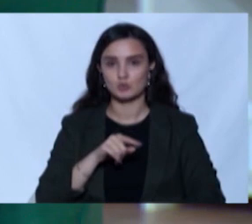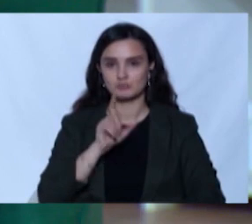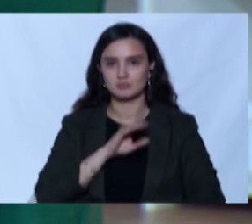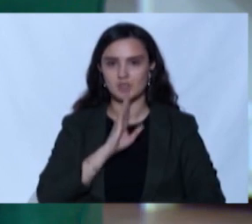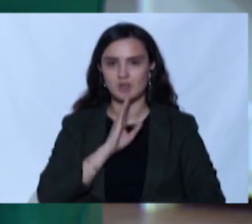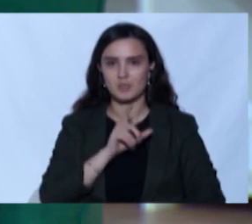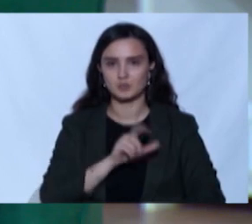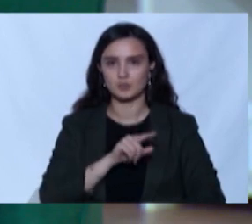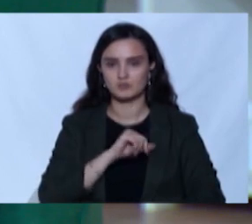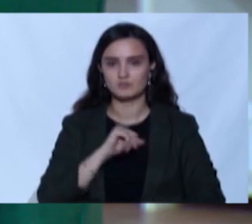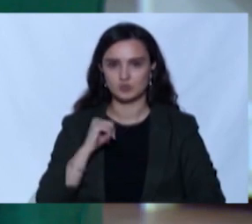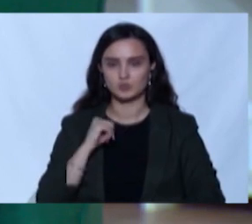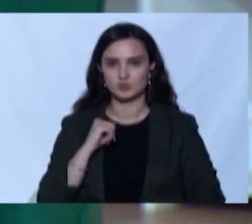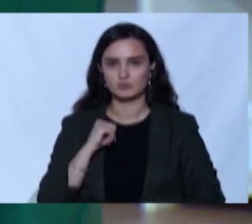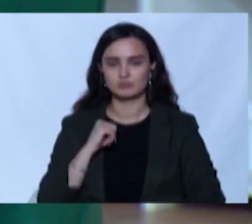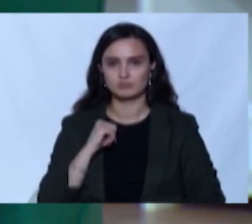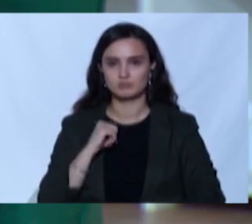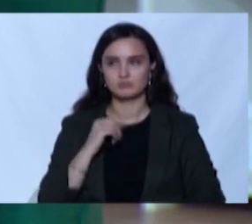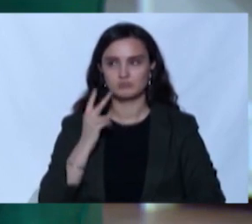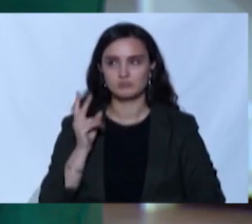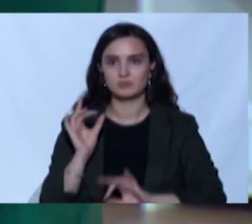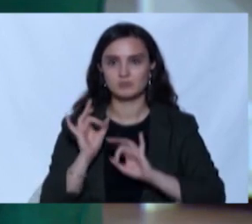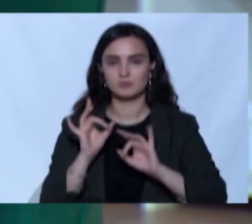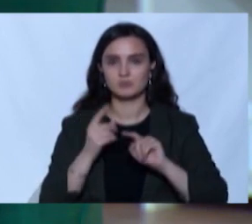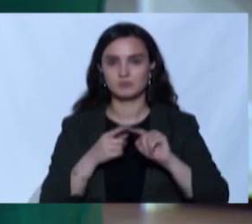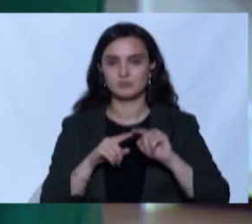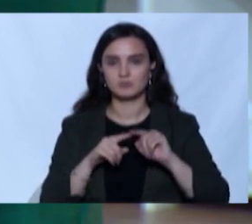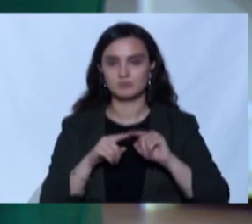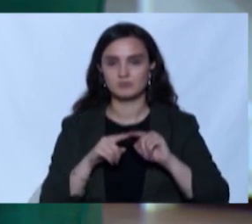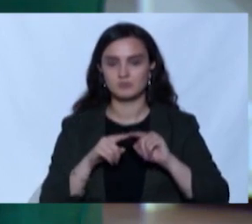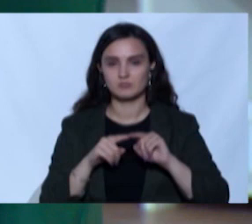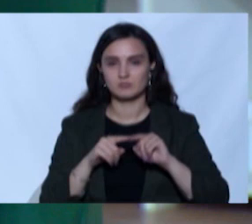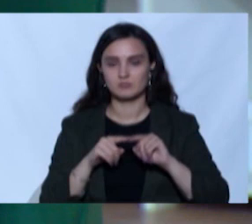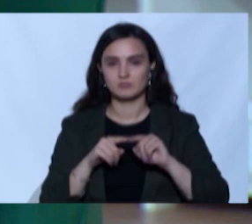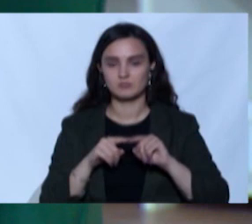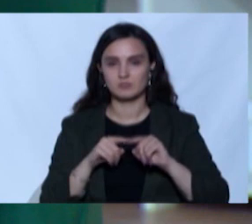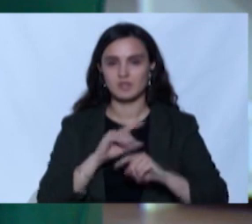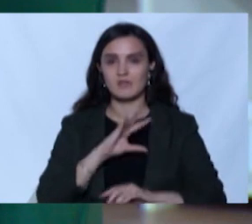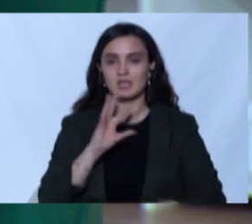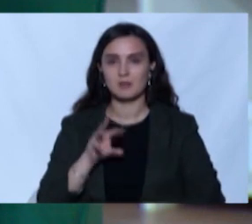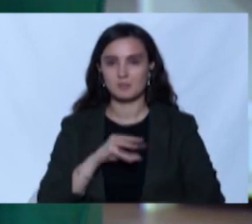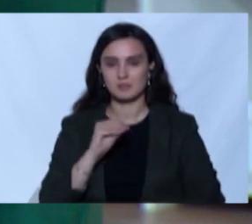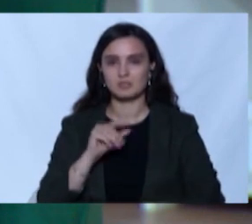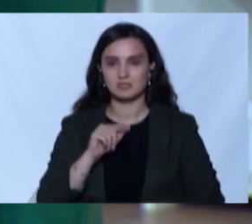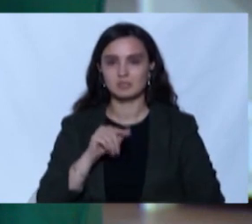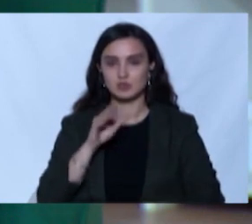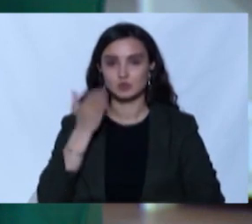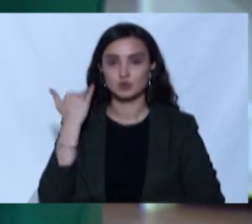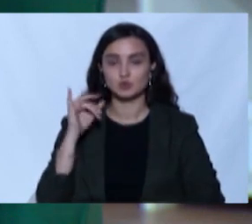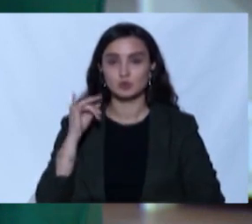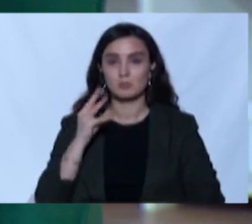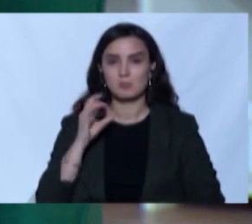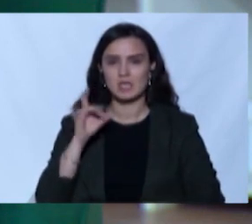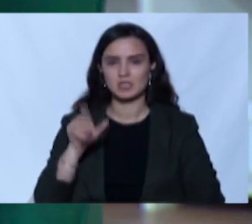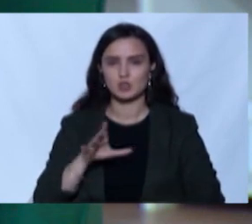she was, rose to the challenge. All three produced decent stories, but Mary's